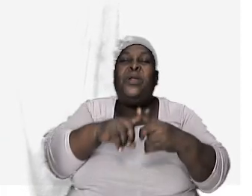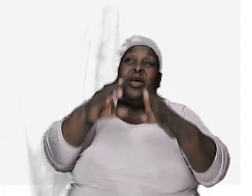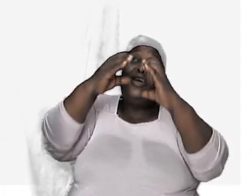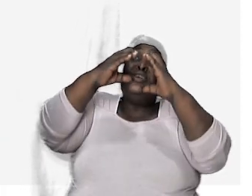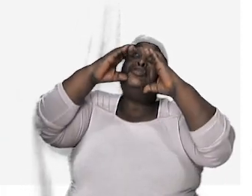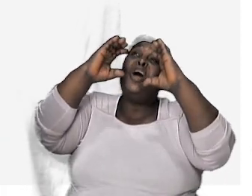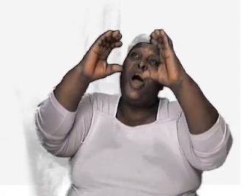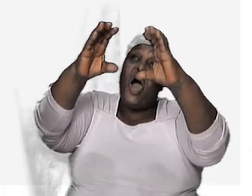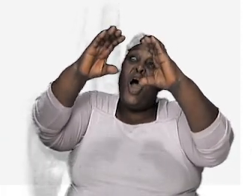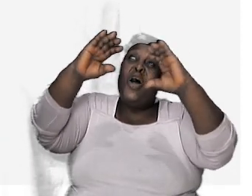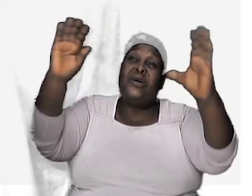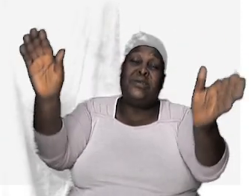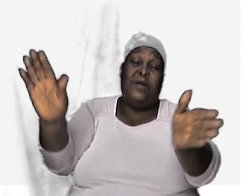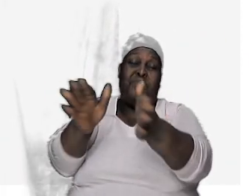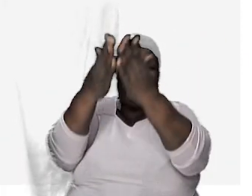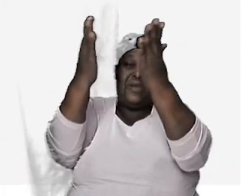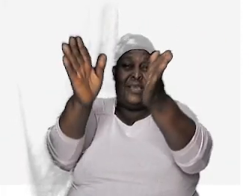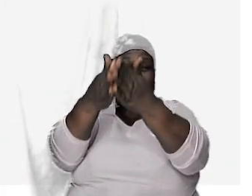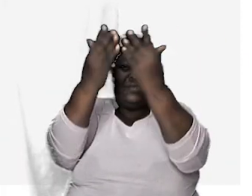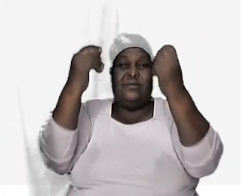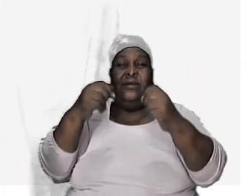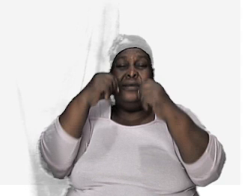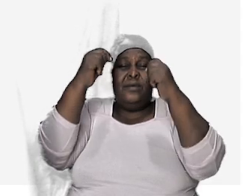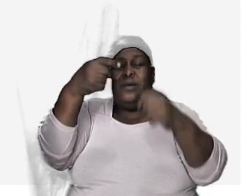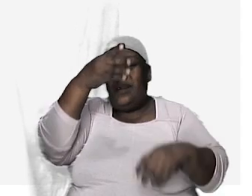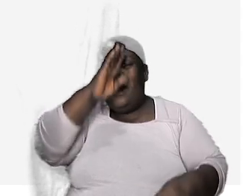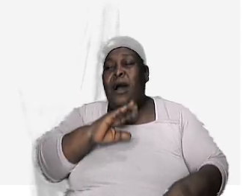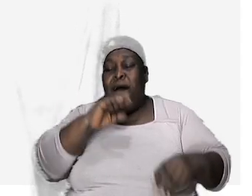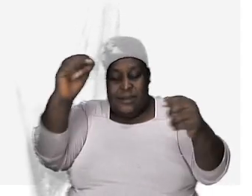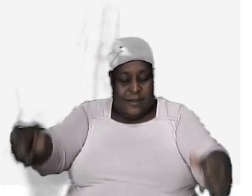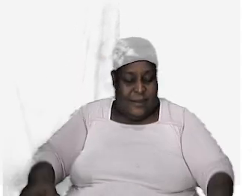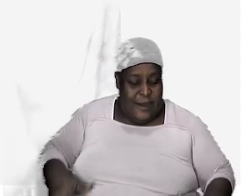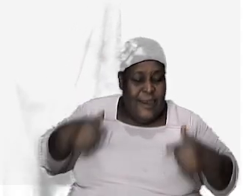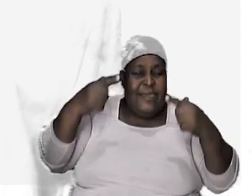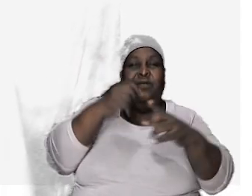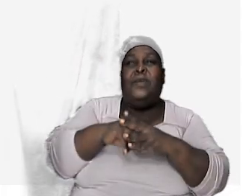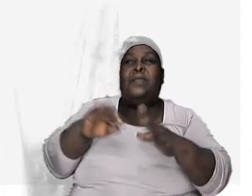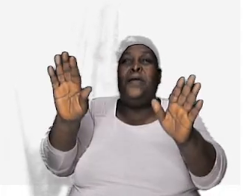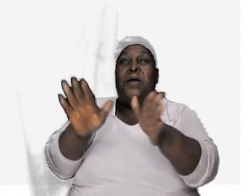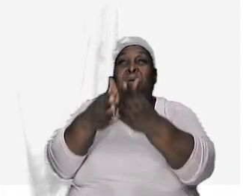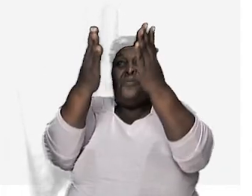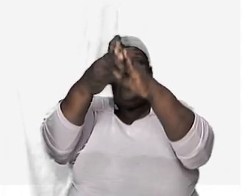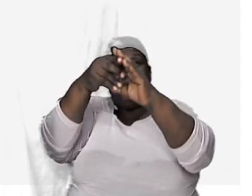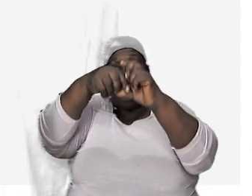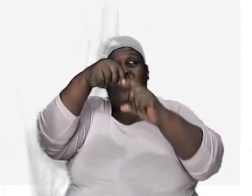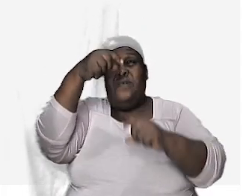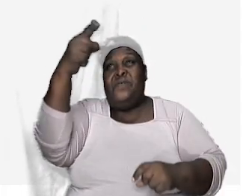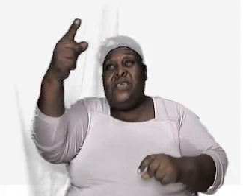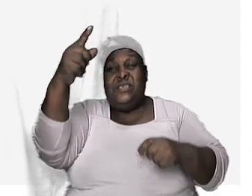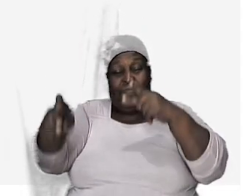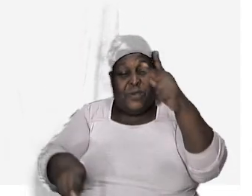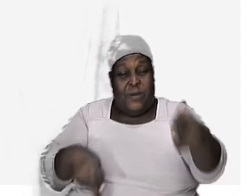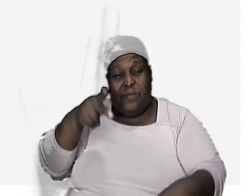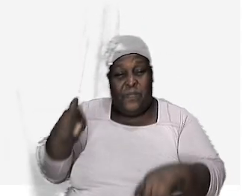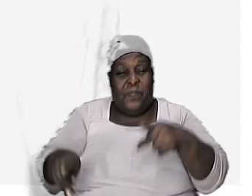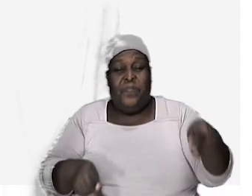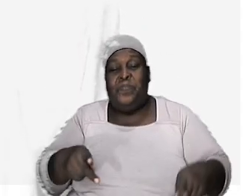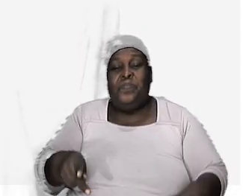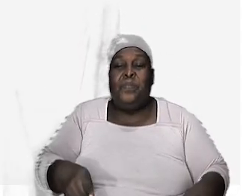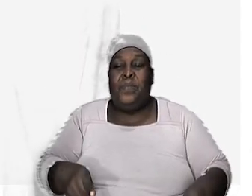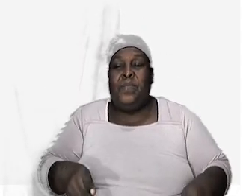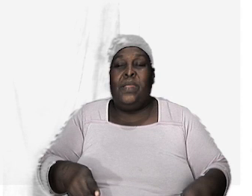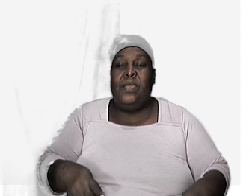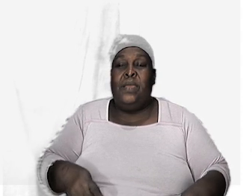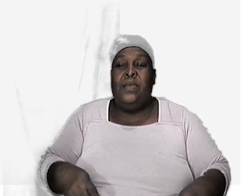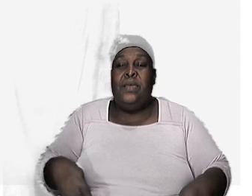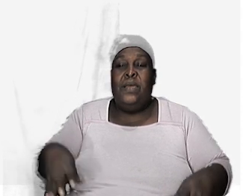Bible said, dwells in the praises of His people. Amen. So we need to Shabbat God. Outside of that, there's a word called